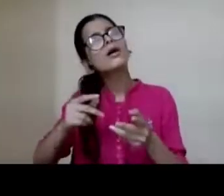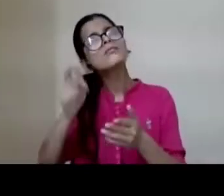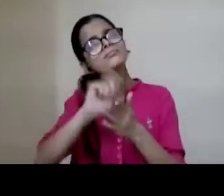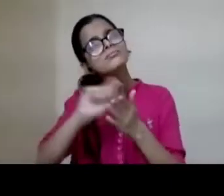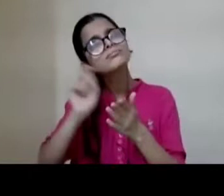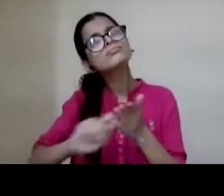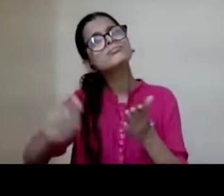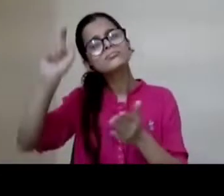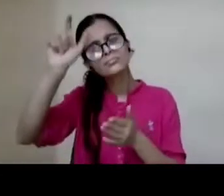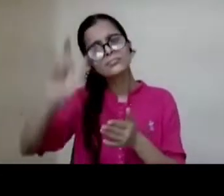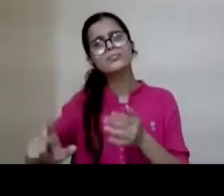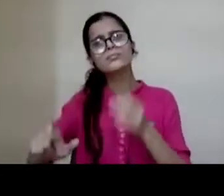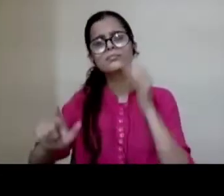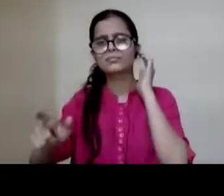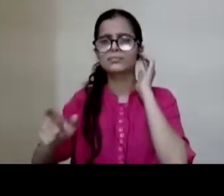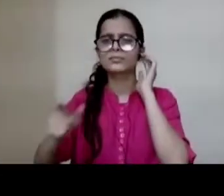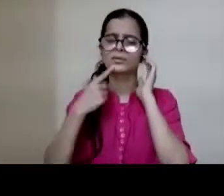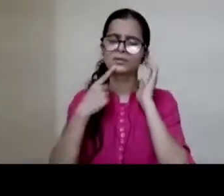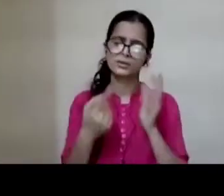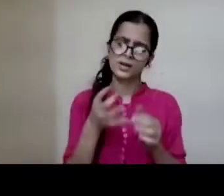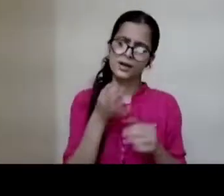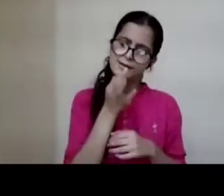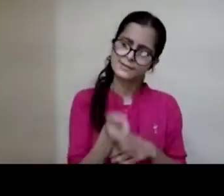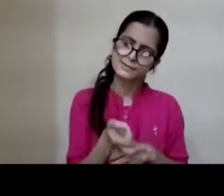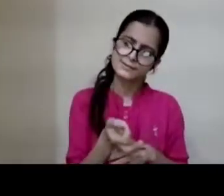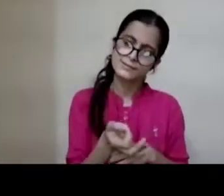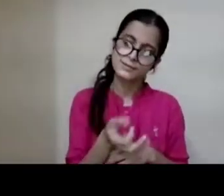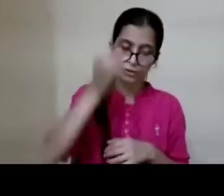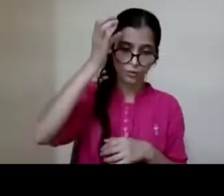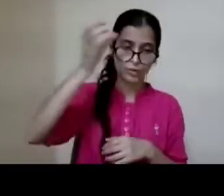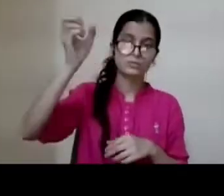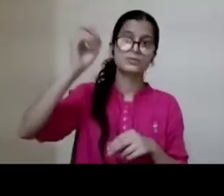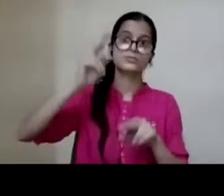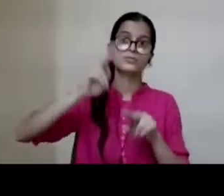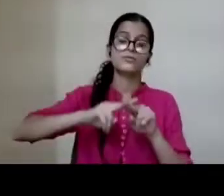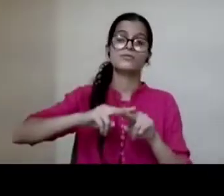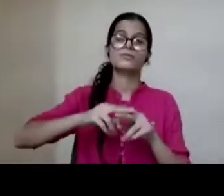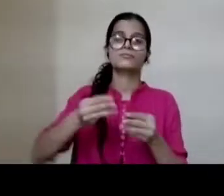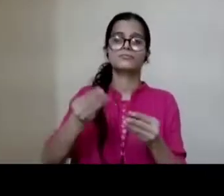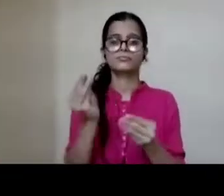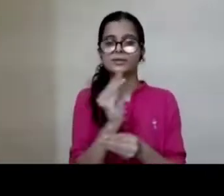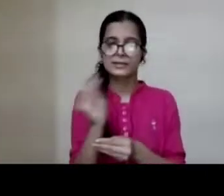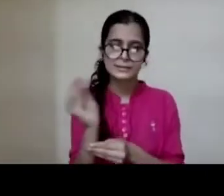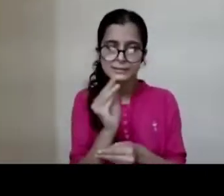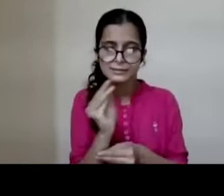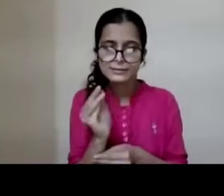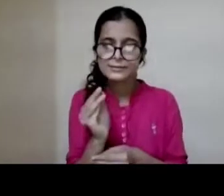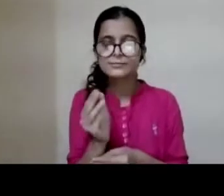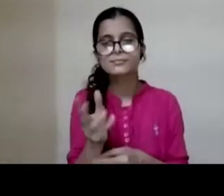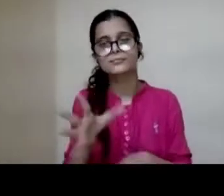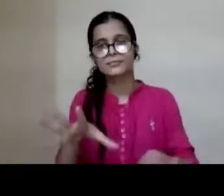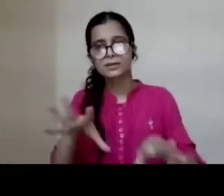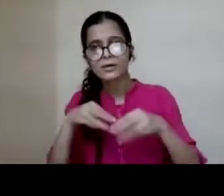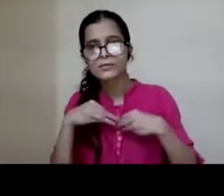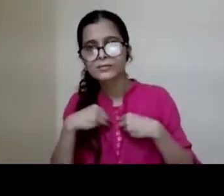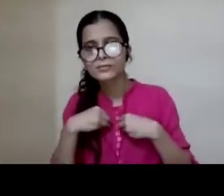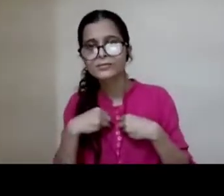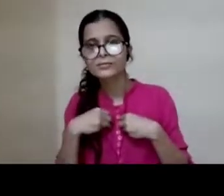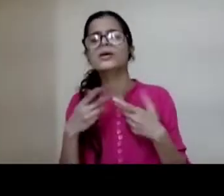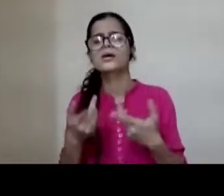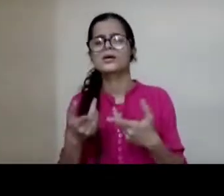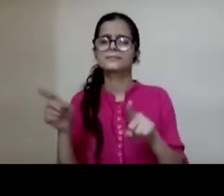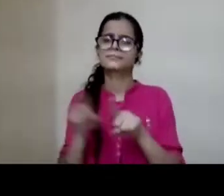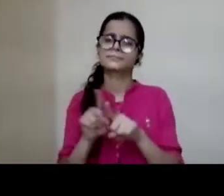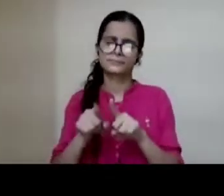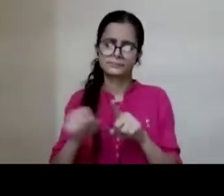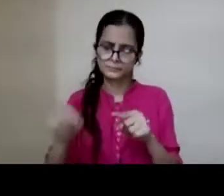were asking for the concept of reasonable accommodation to be dropped. And at that point, because